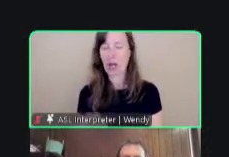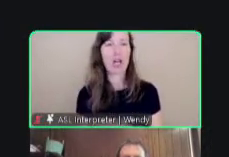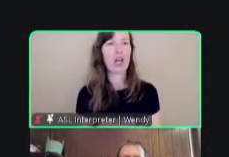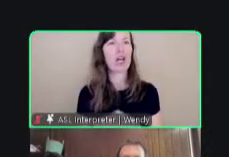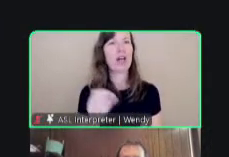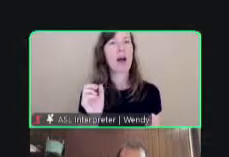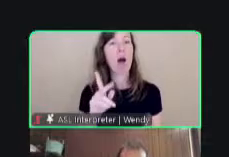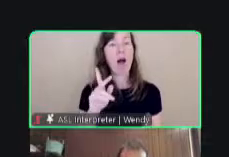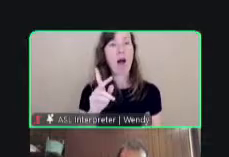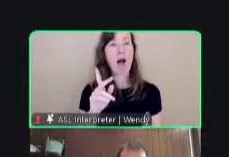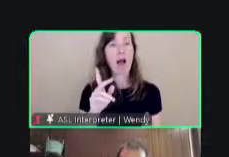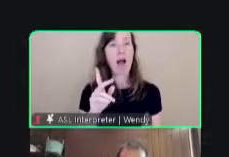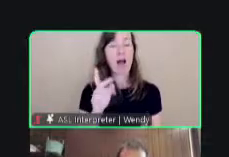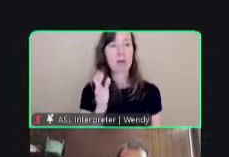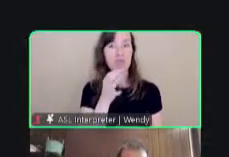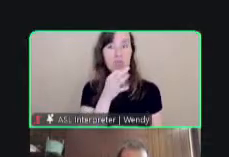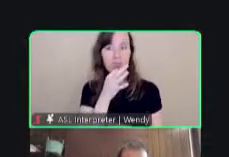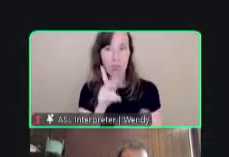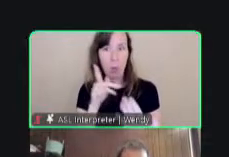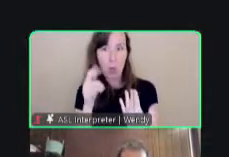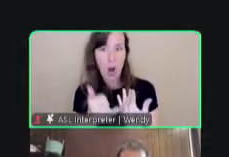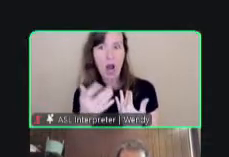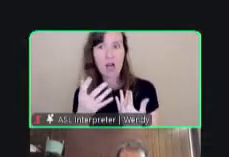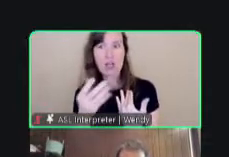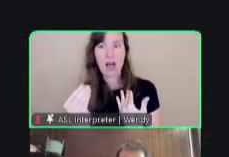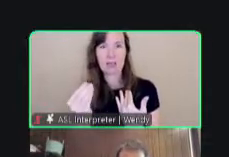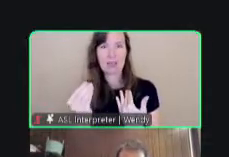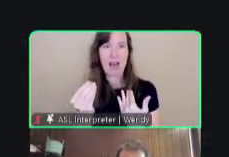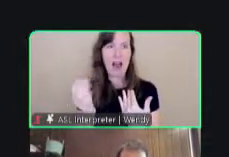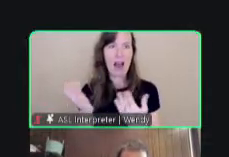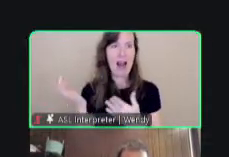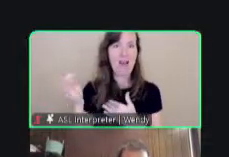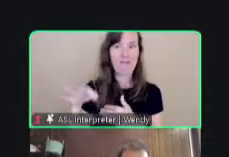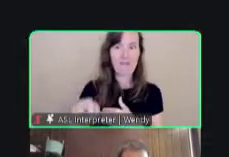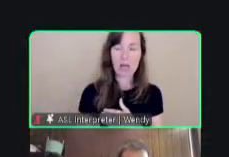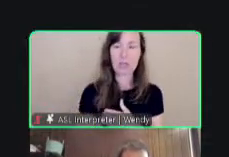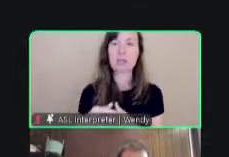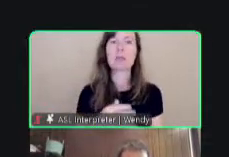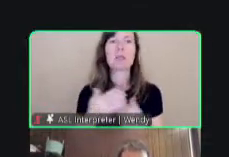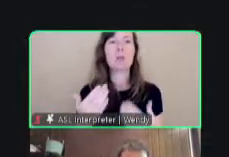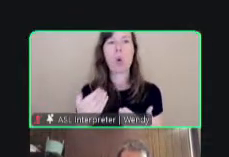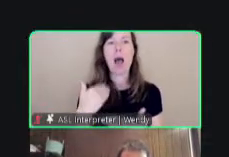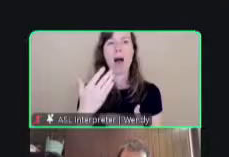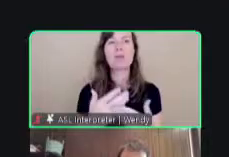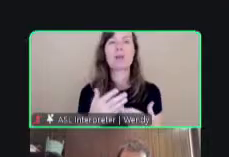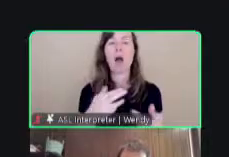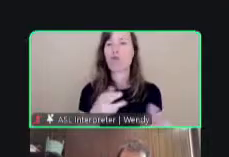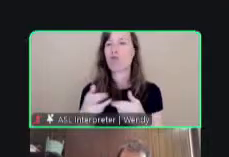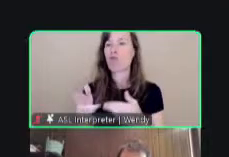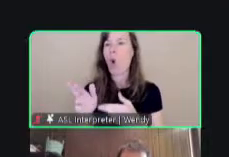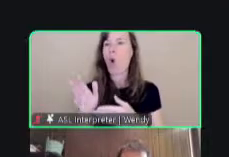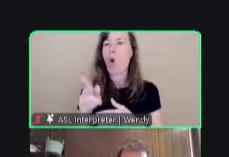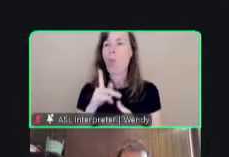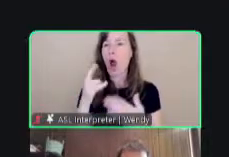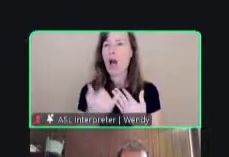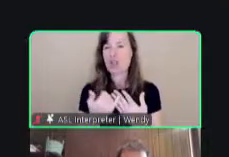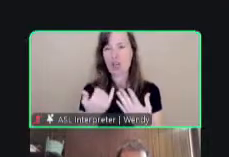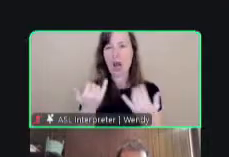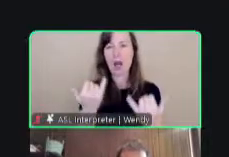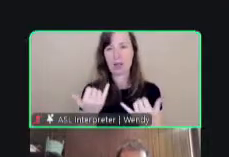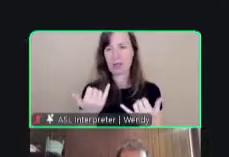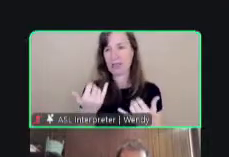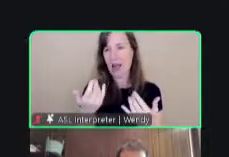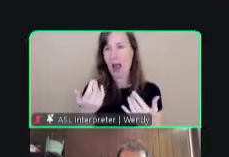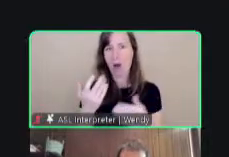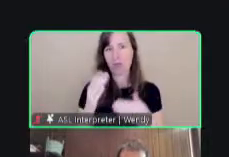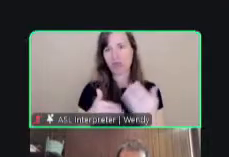Upcoming projects and planned investments. So we have road projects that are currently underway right now. I've been talking for some